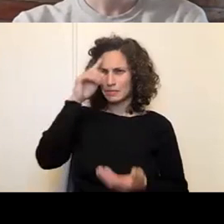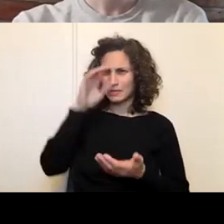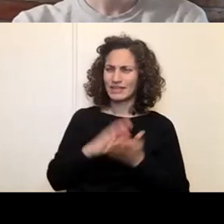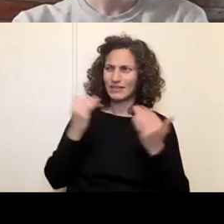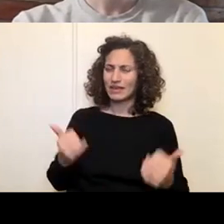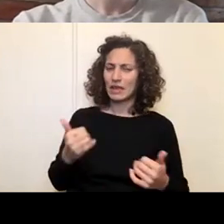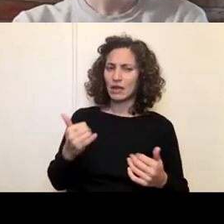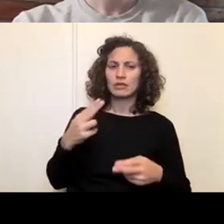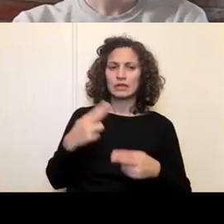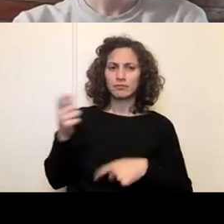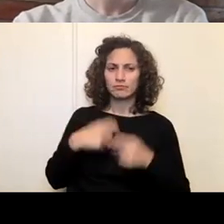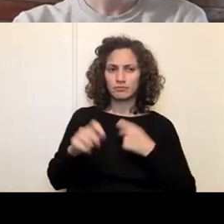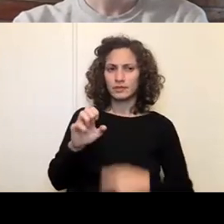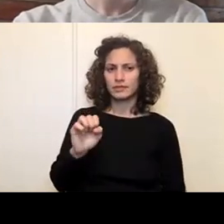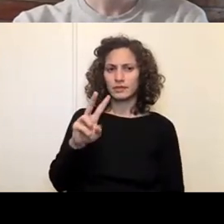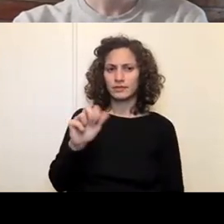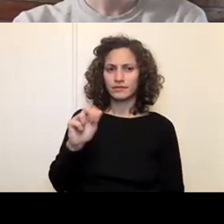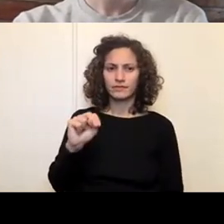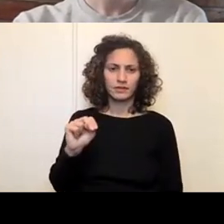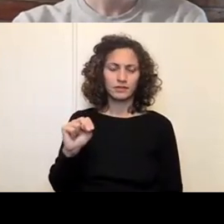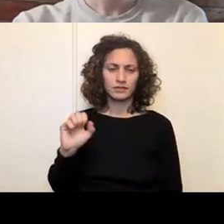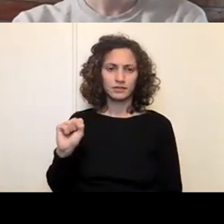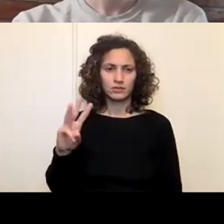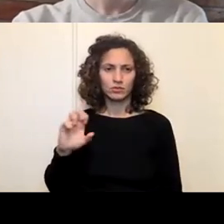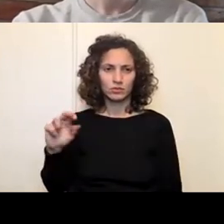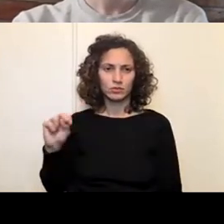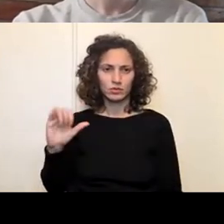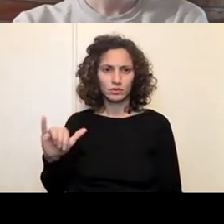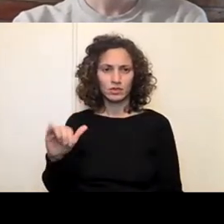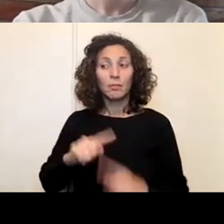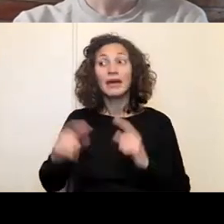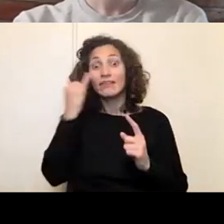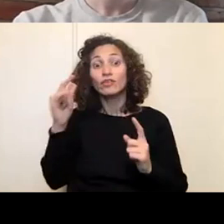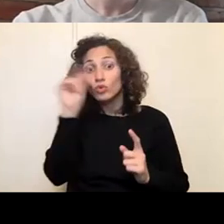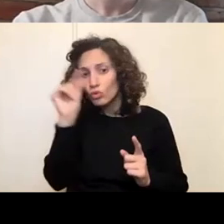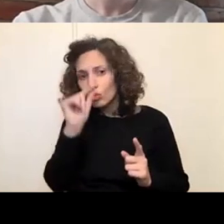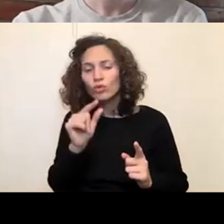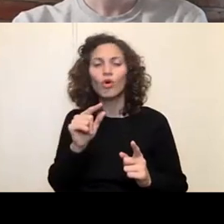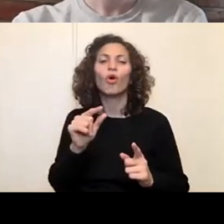Sweeney. But if you need to look it up, it's under Eva.